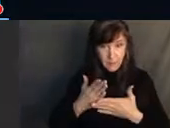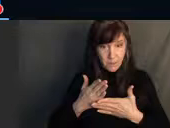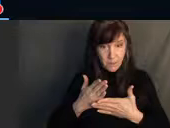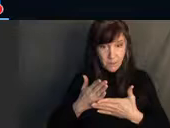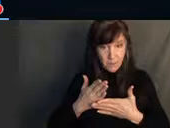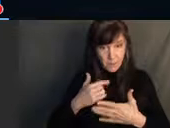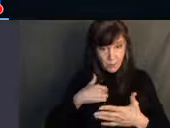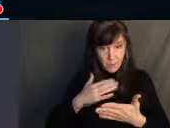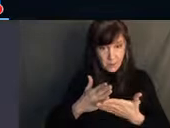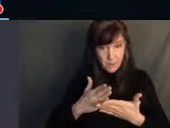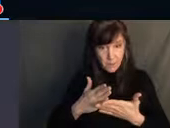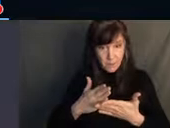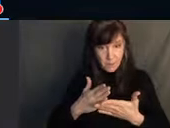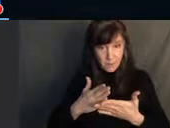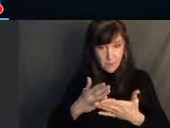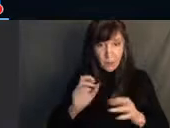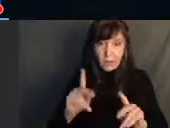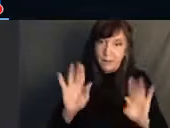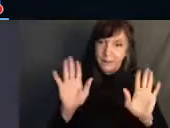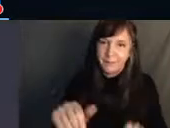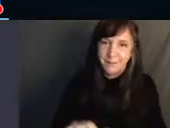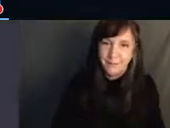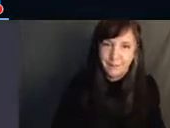involving community in that